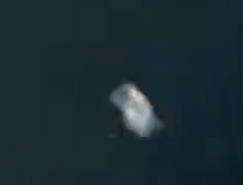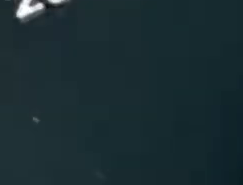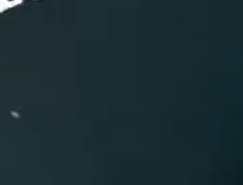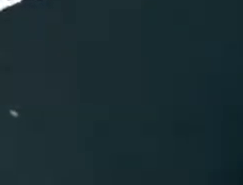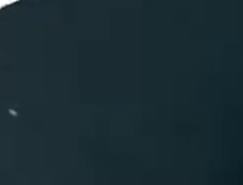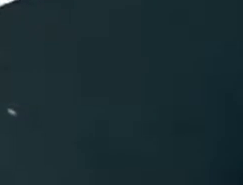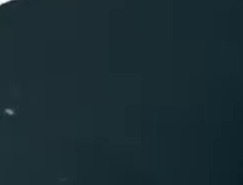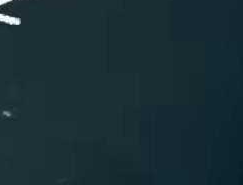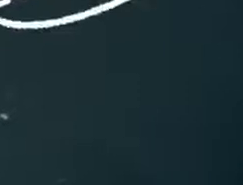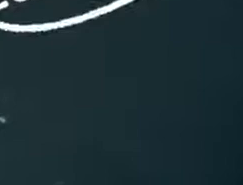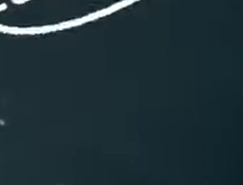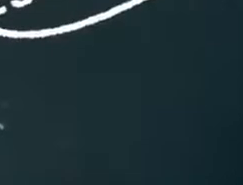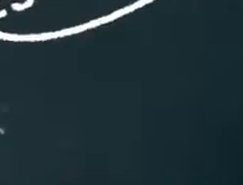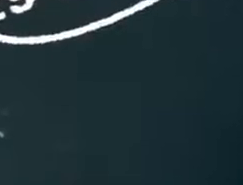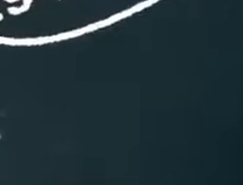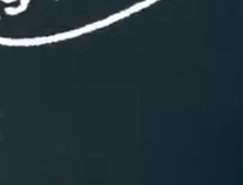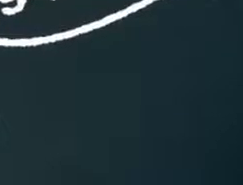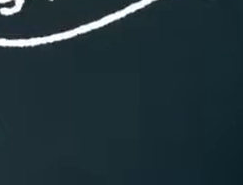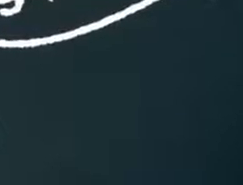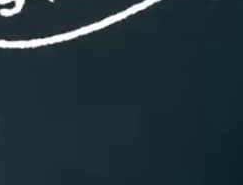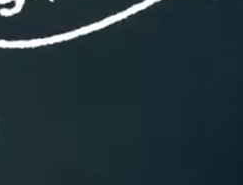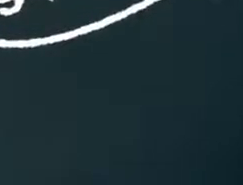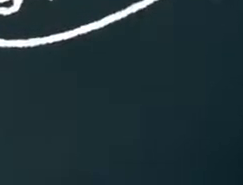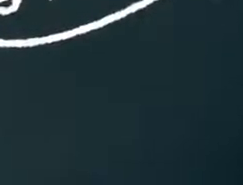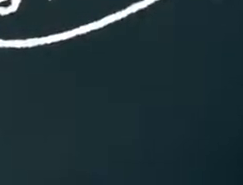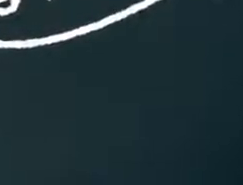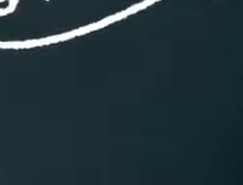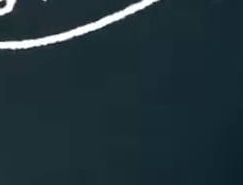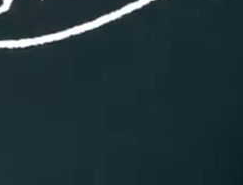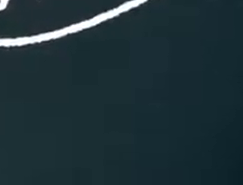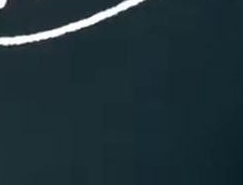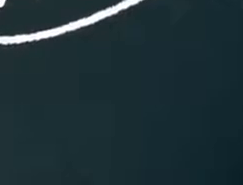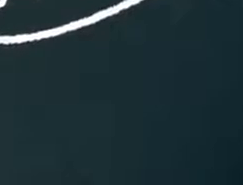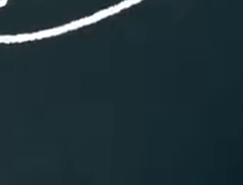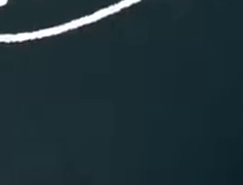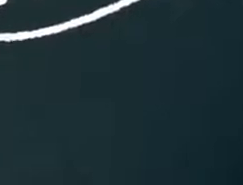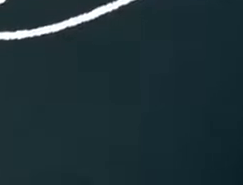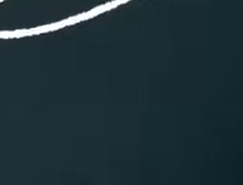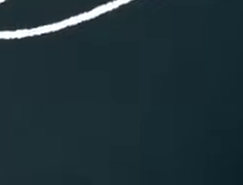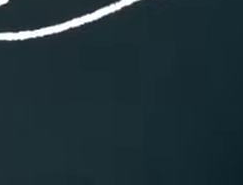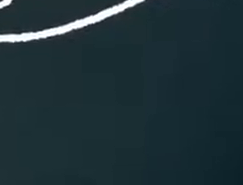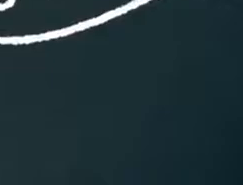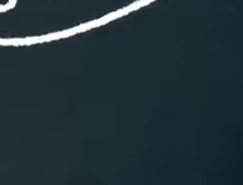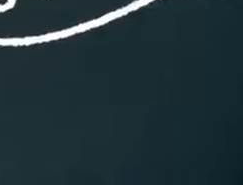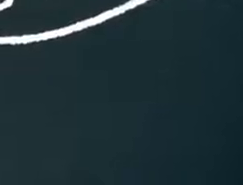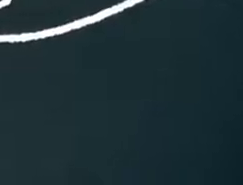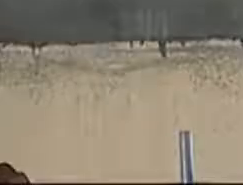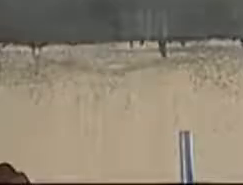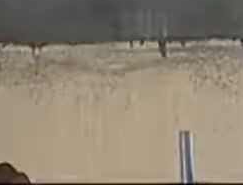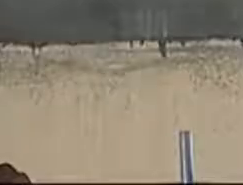Welcome to Study Time, a televised home learning program produced by Rwanda Education Board.